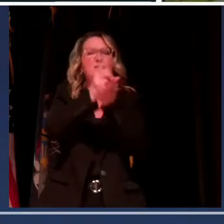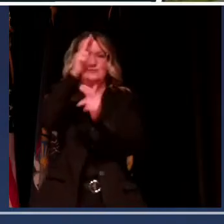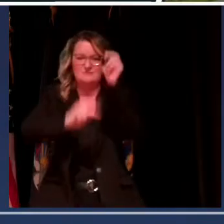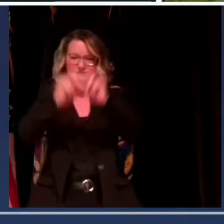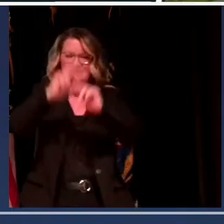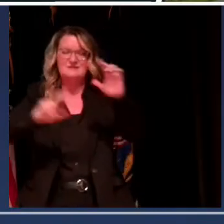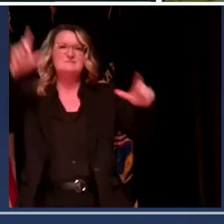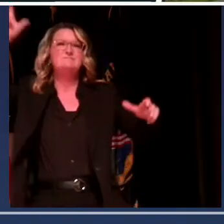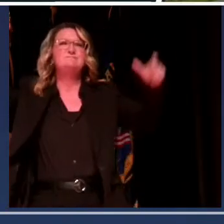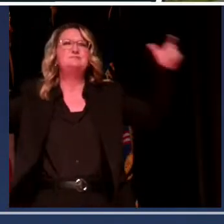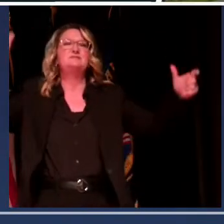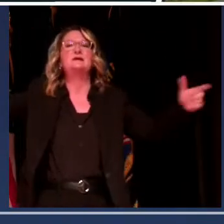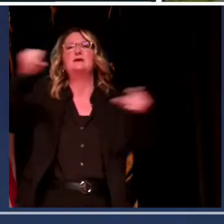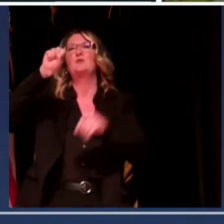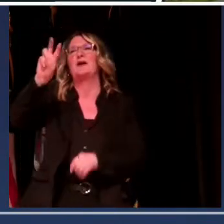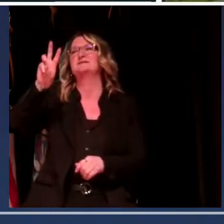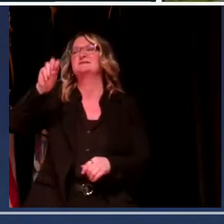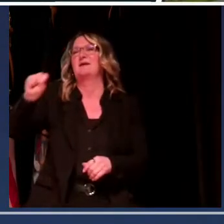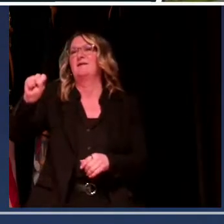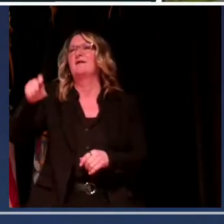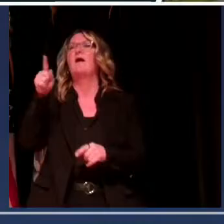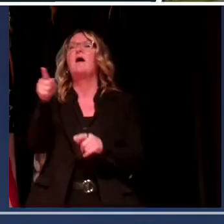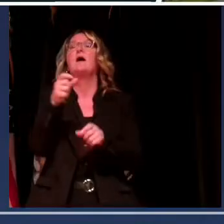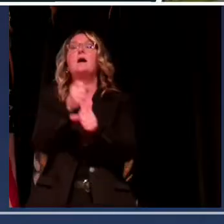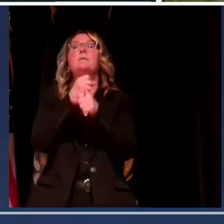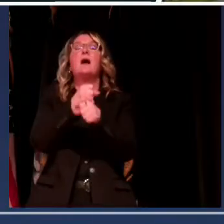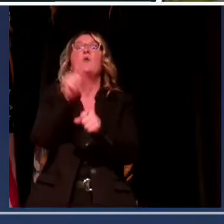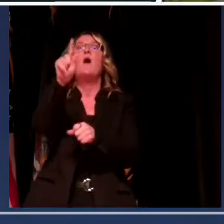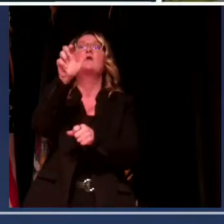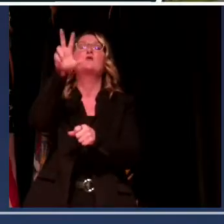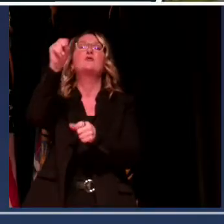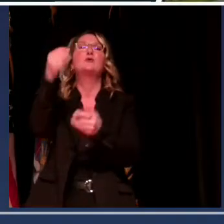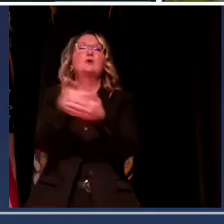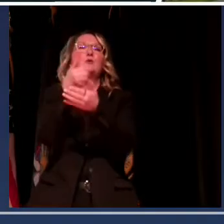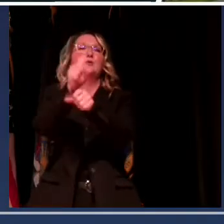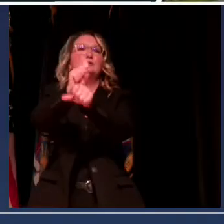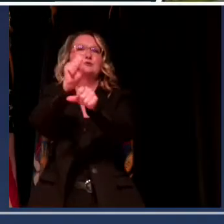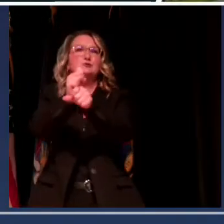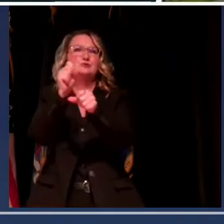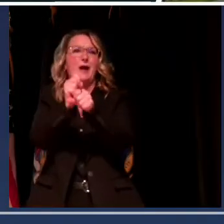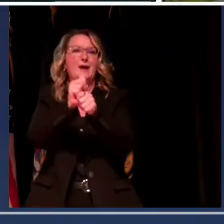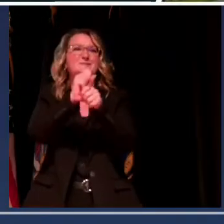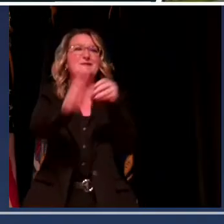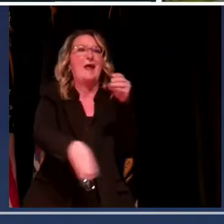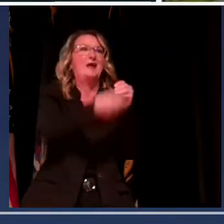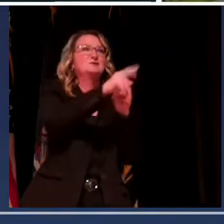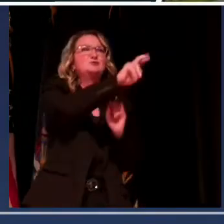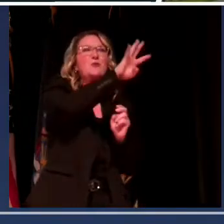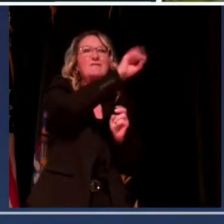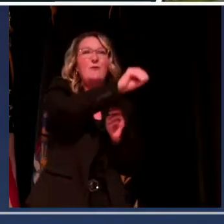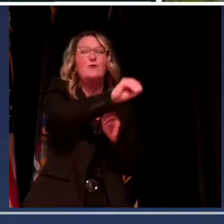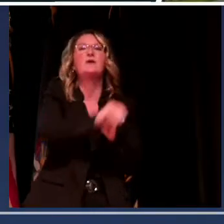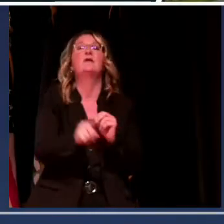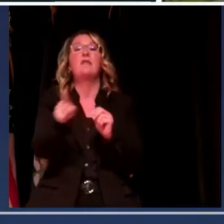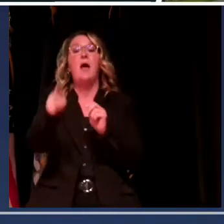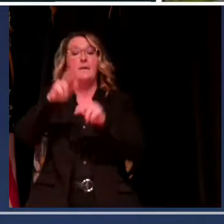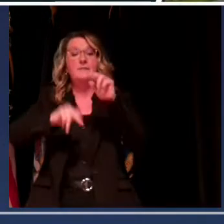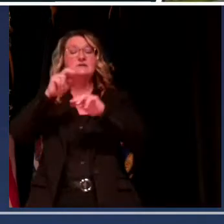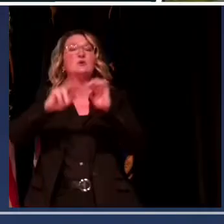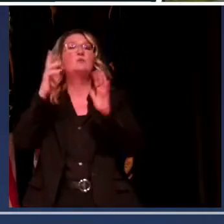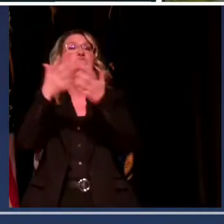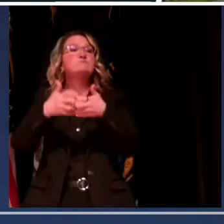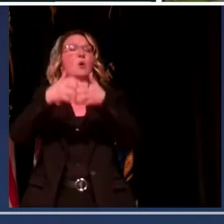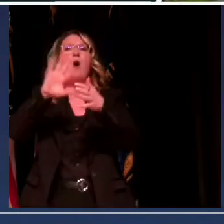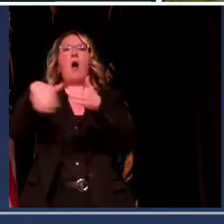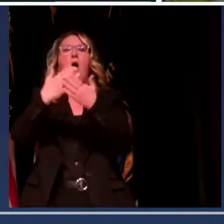facility in West Seneca, thereby creating 130 new jobs on top of the current 240. The facility will support all of its